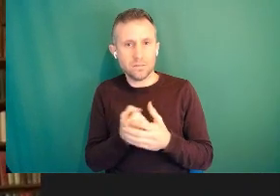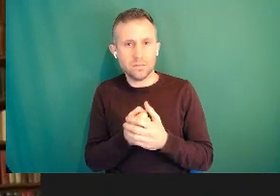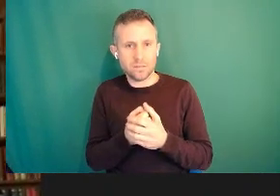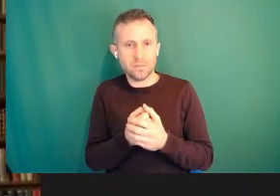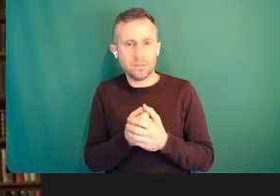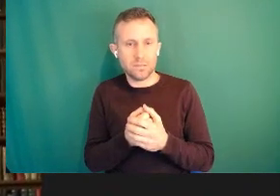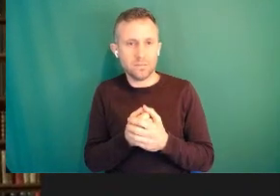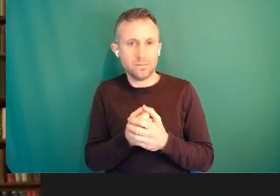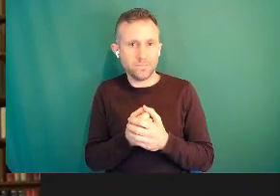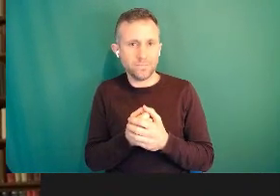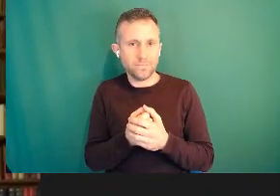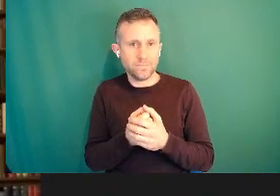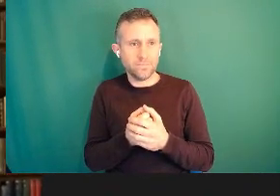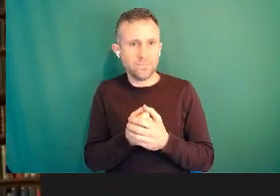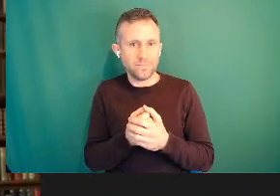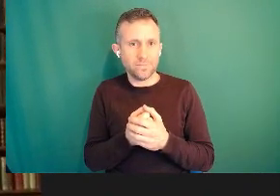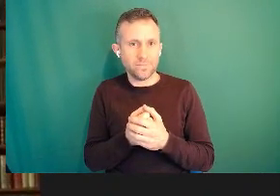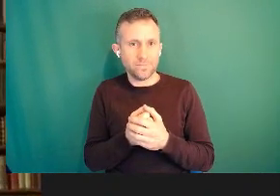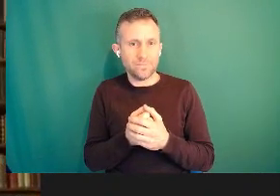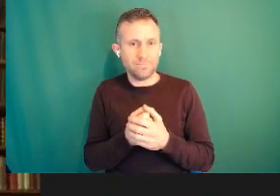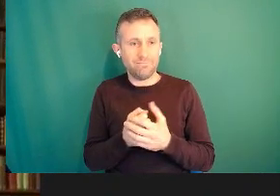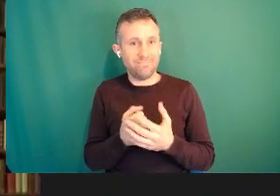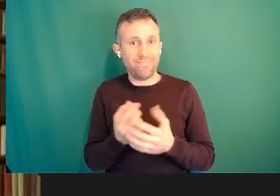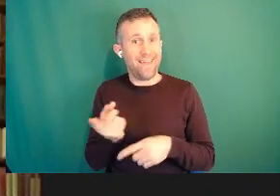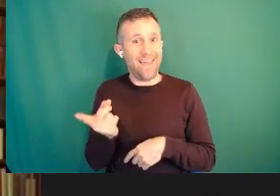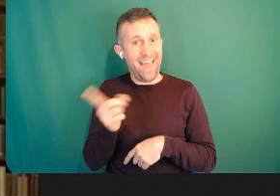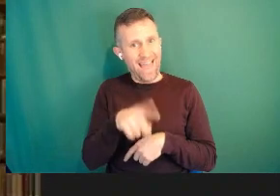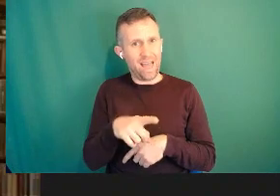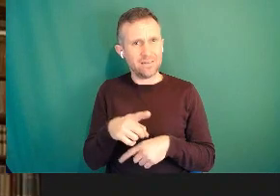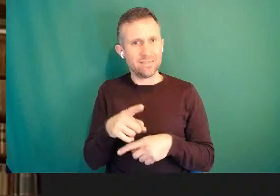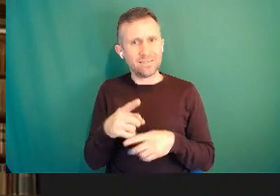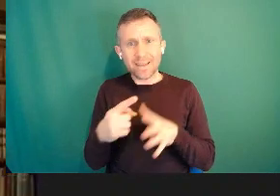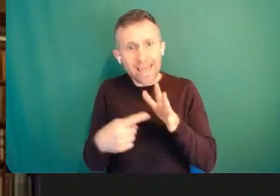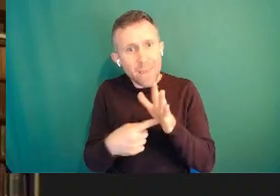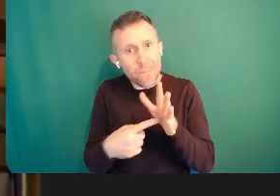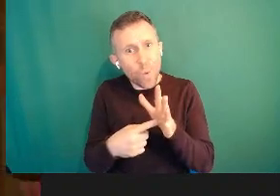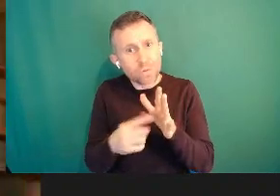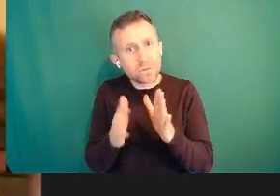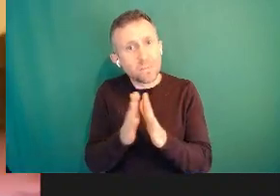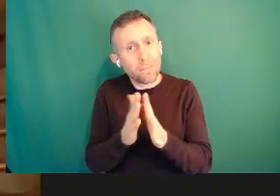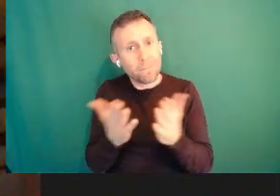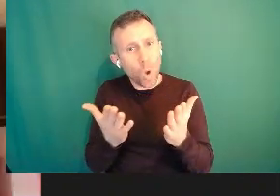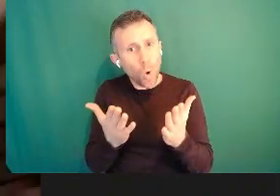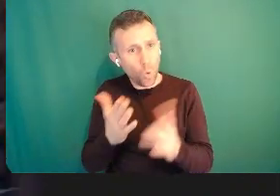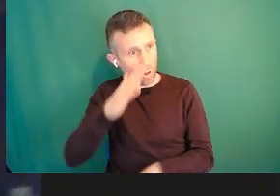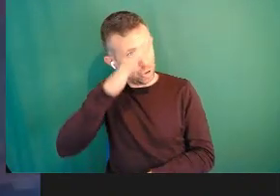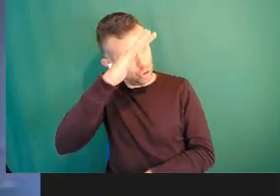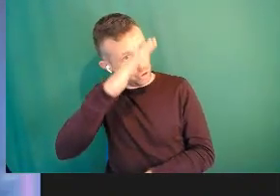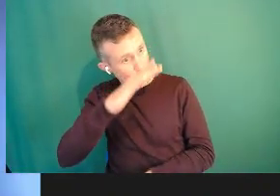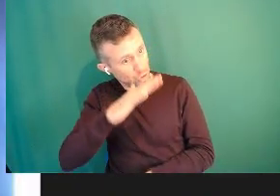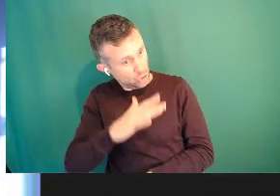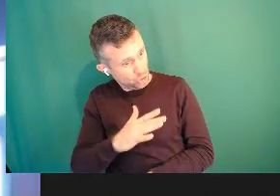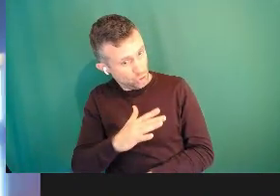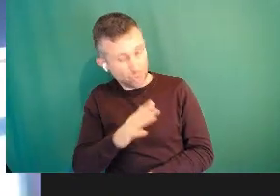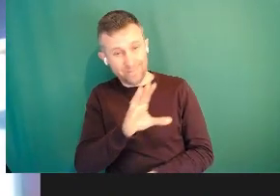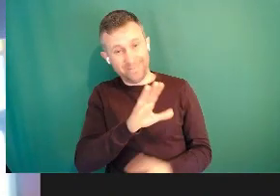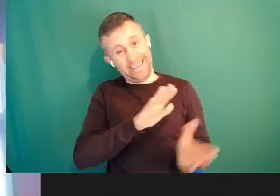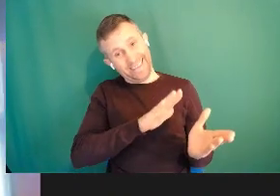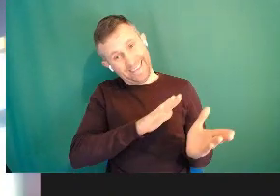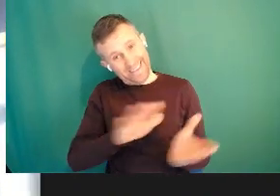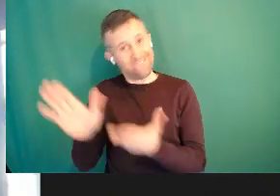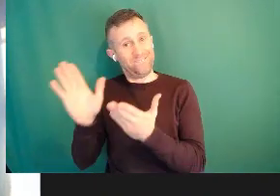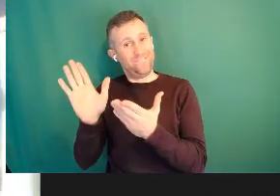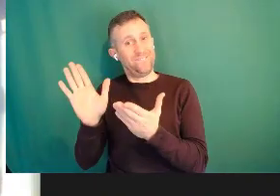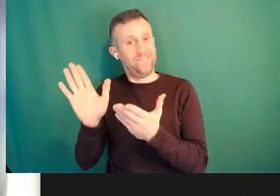after very important and delicate books. The windows aren't windproof,